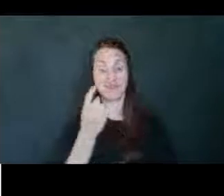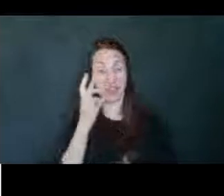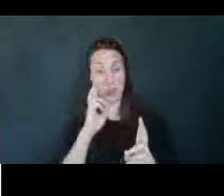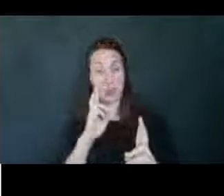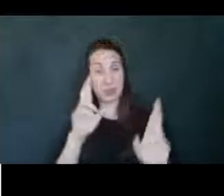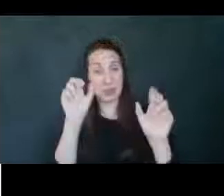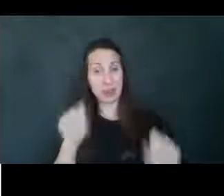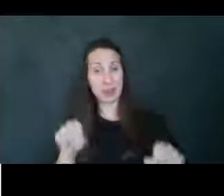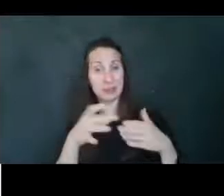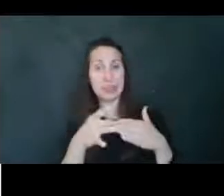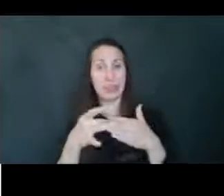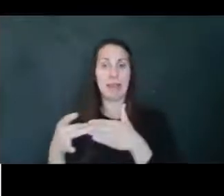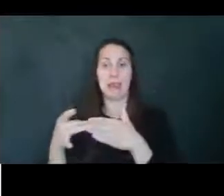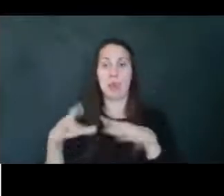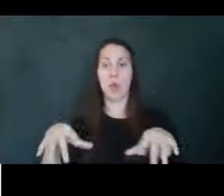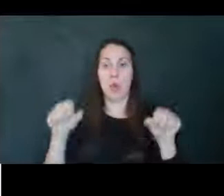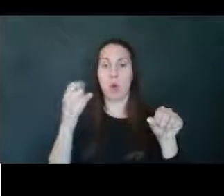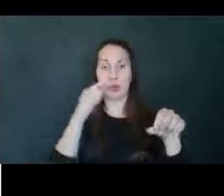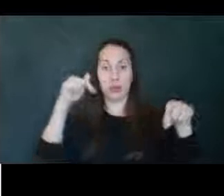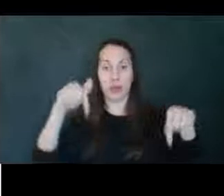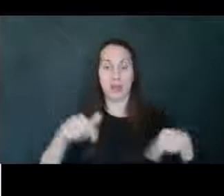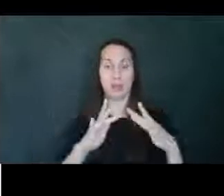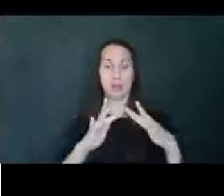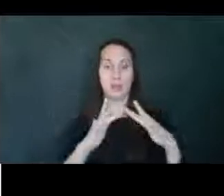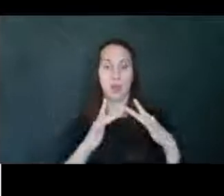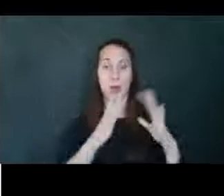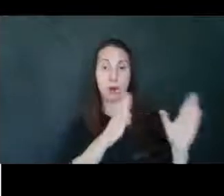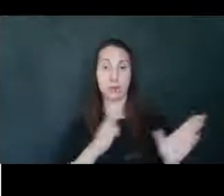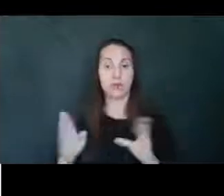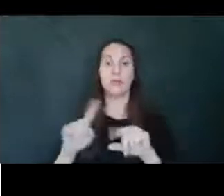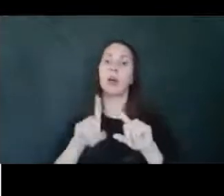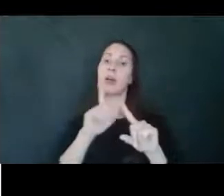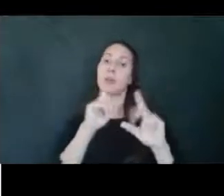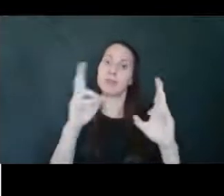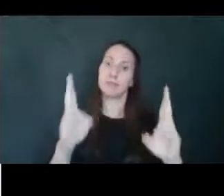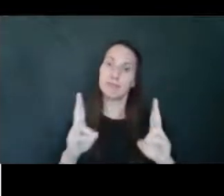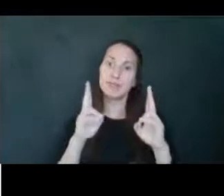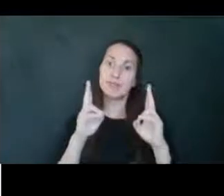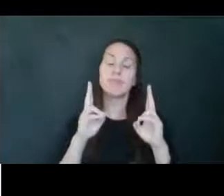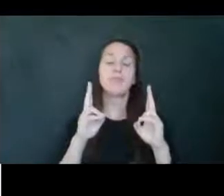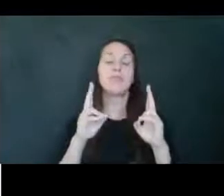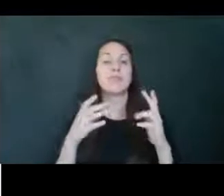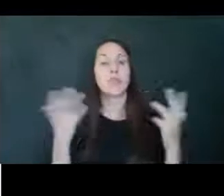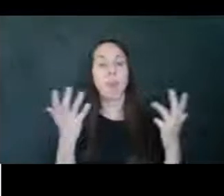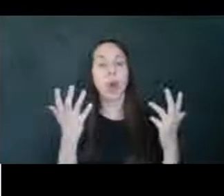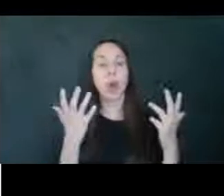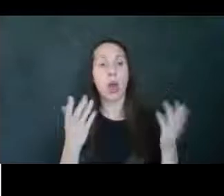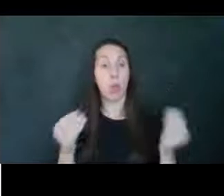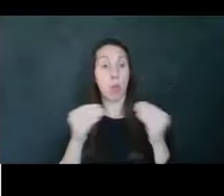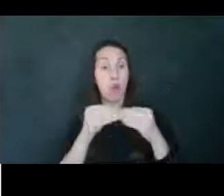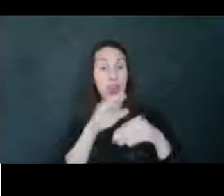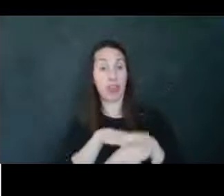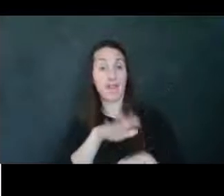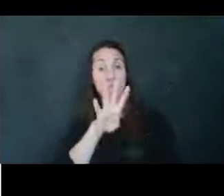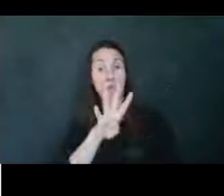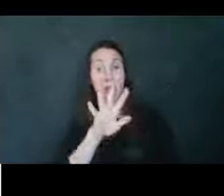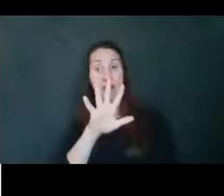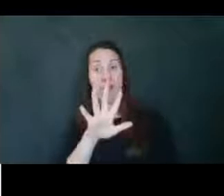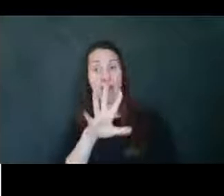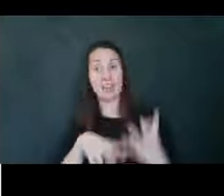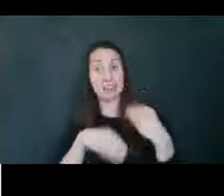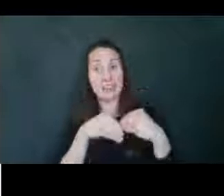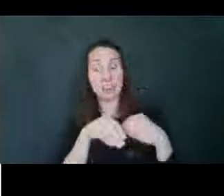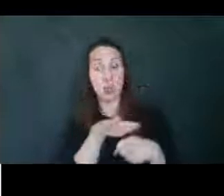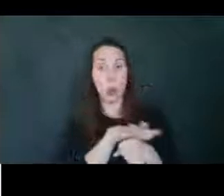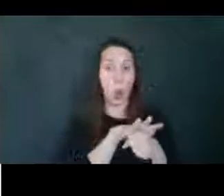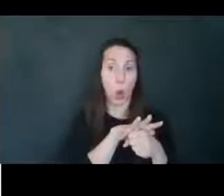this webinar series, we are extremely honored that nearly 45 additional local, national, and